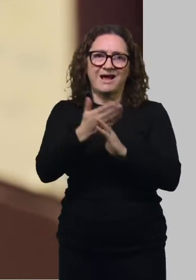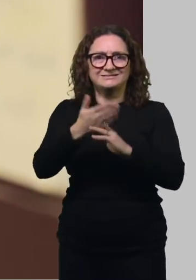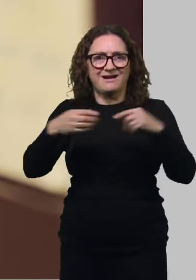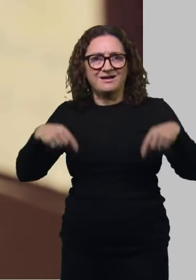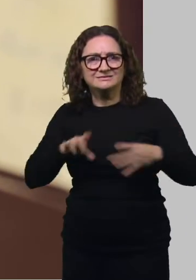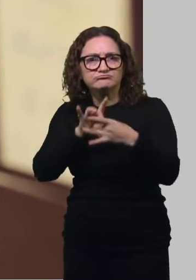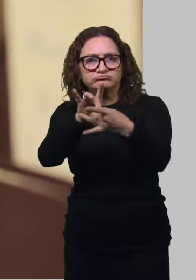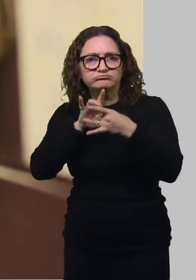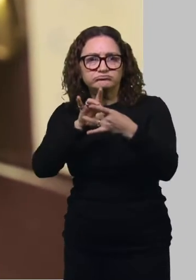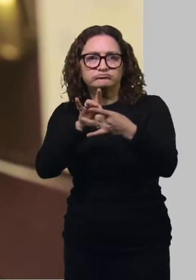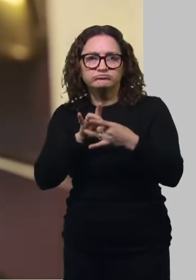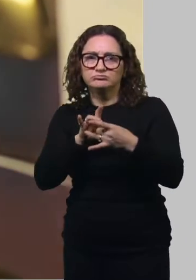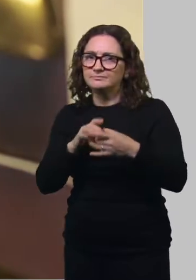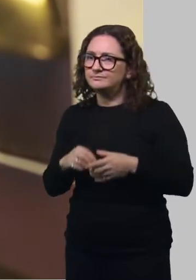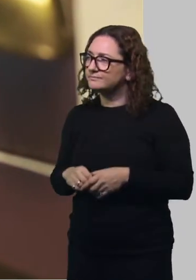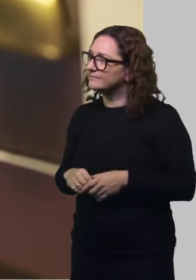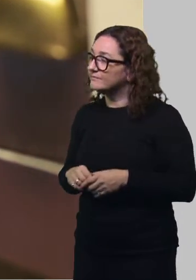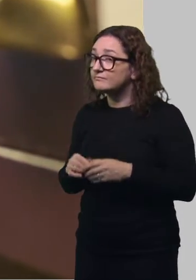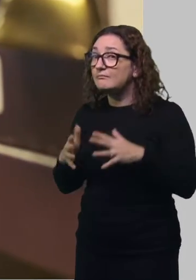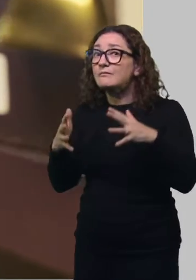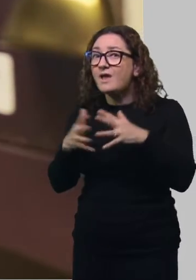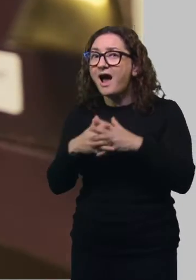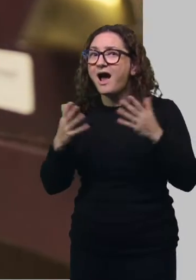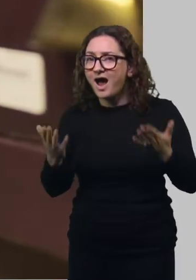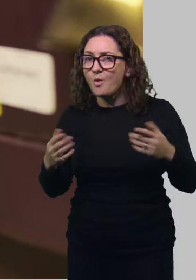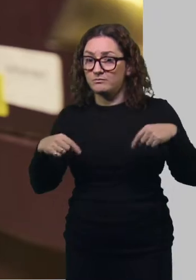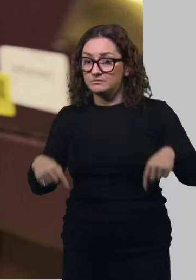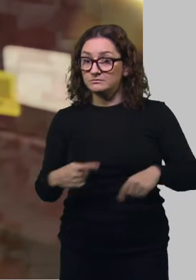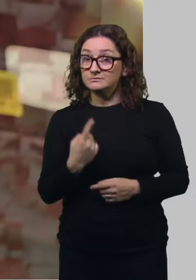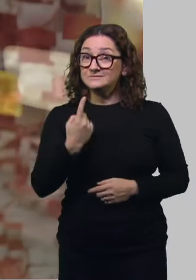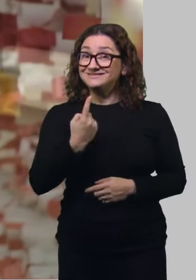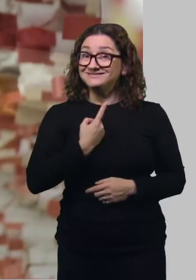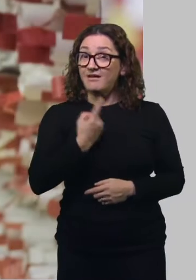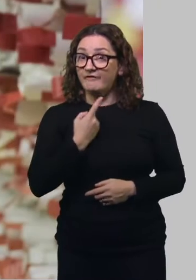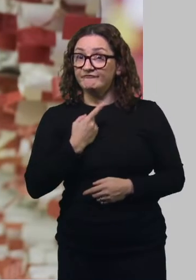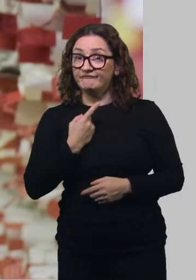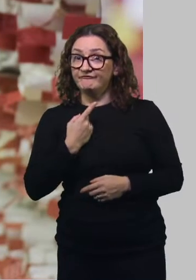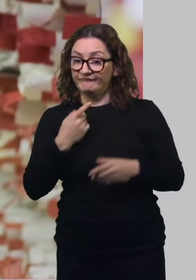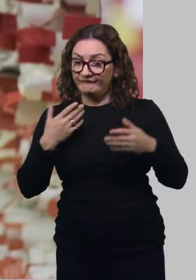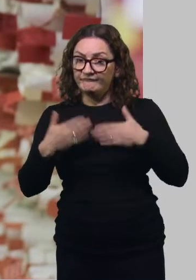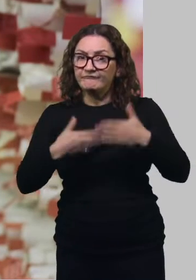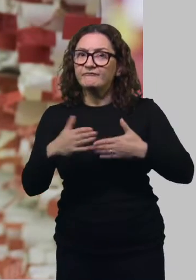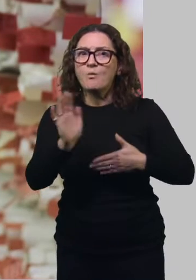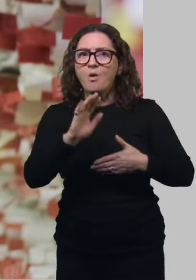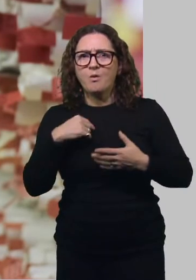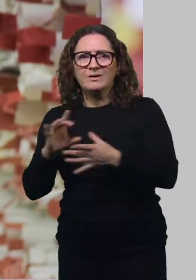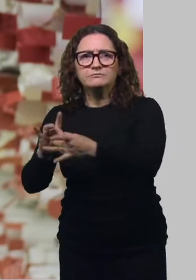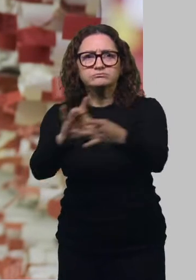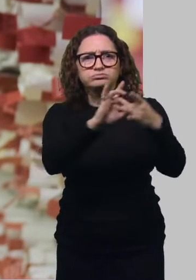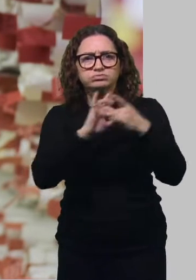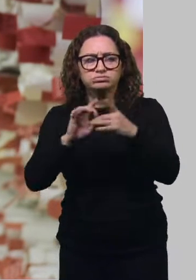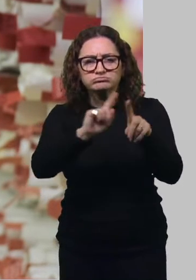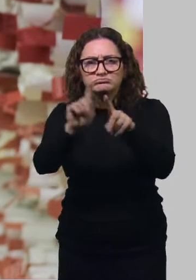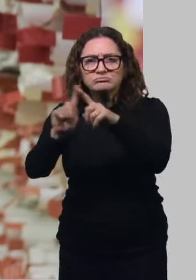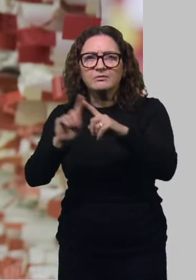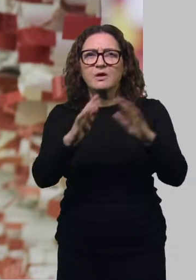that? Collection Care does not work on its own. We work with a variety of stakeholders across Westminster Palace, from